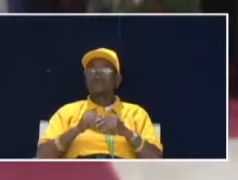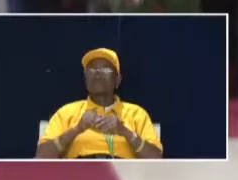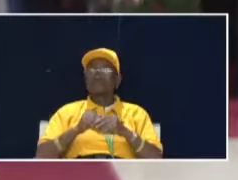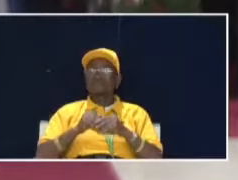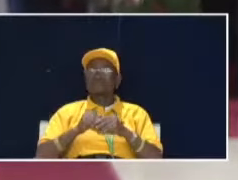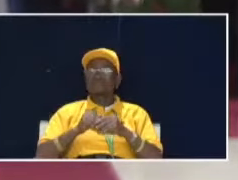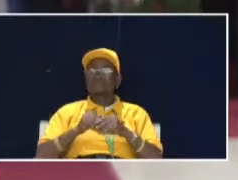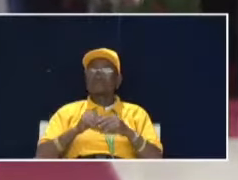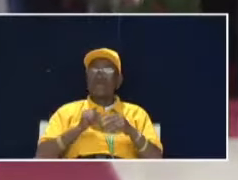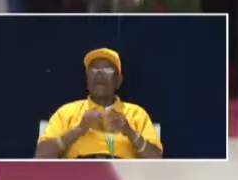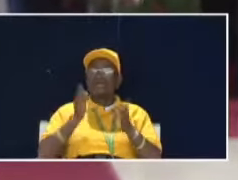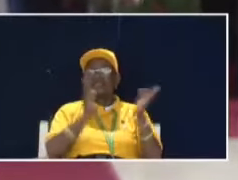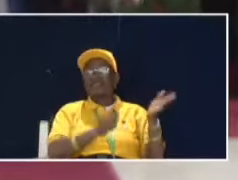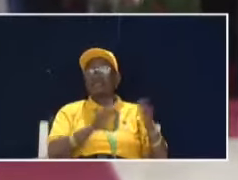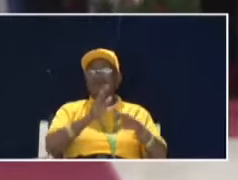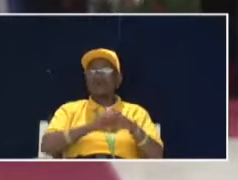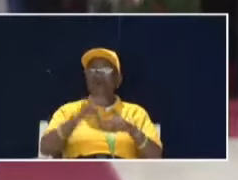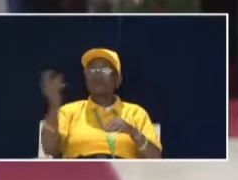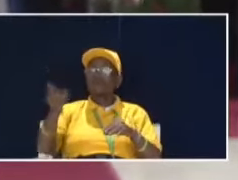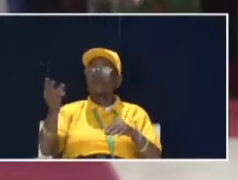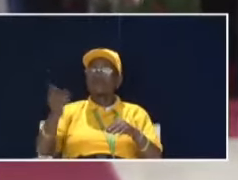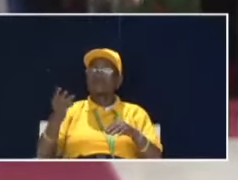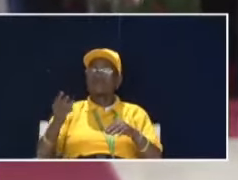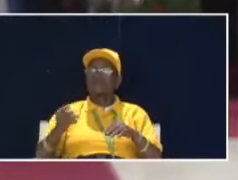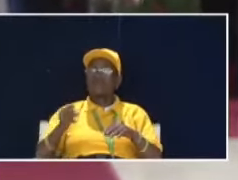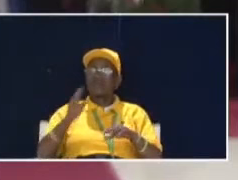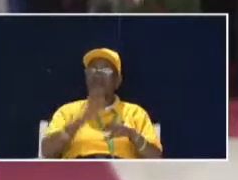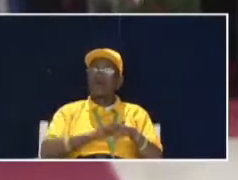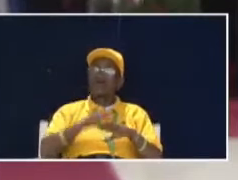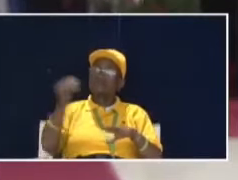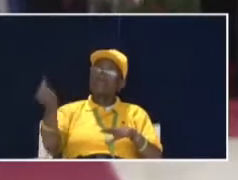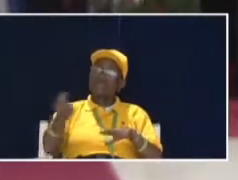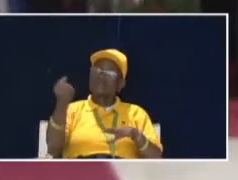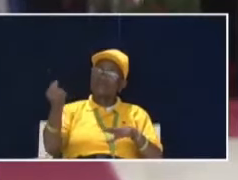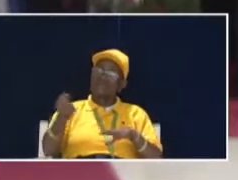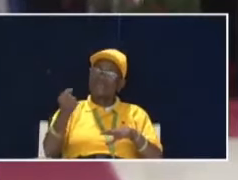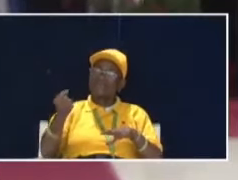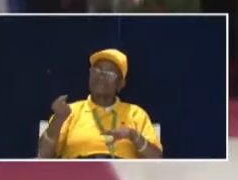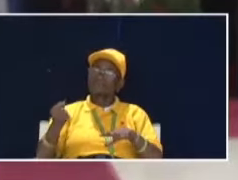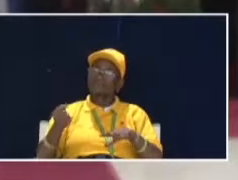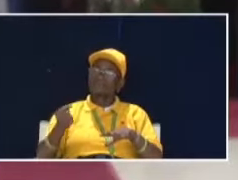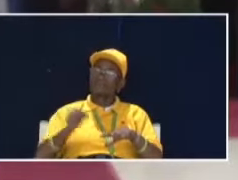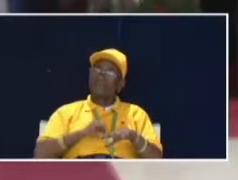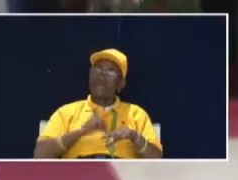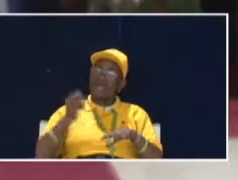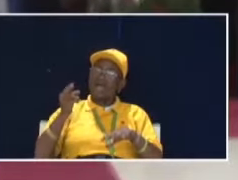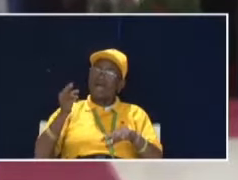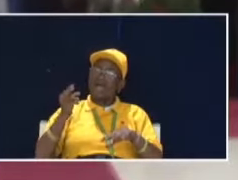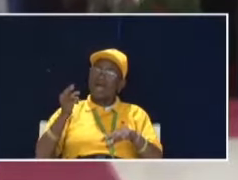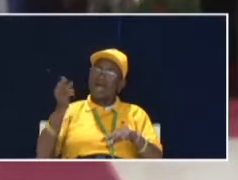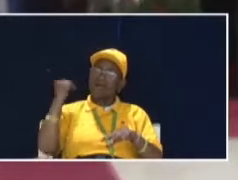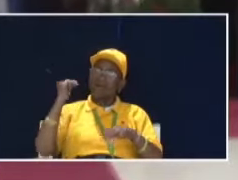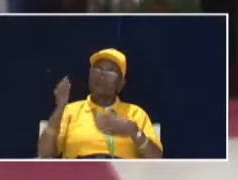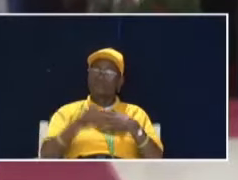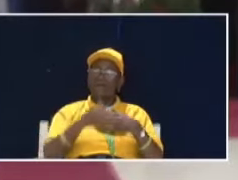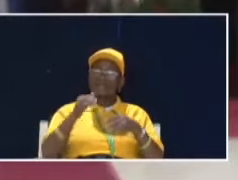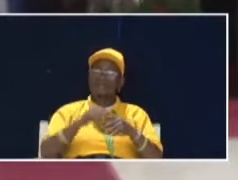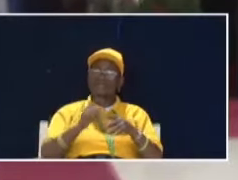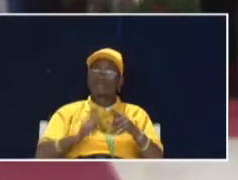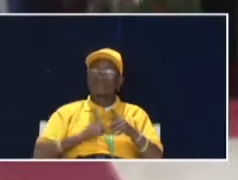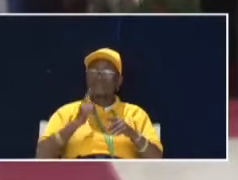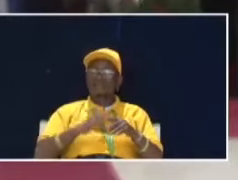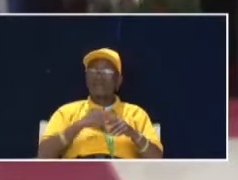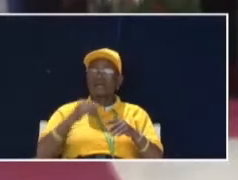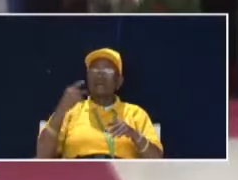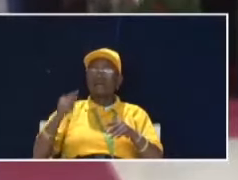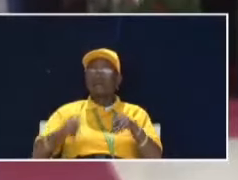Left on Wednesday. On Saturday, I was, of course, back in Lagos, and the brethren came